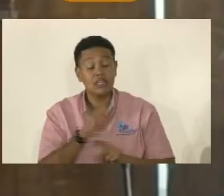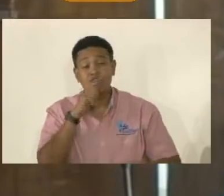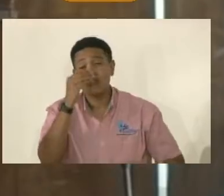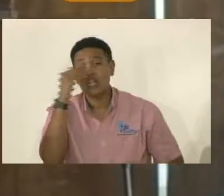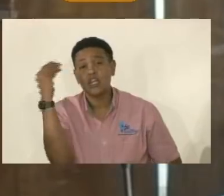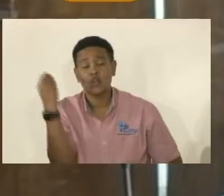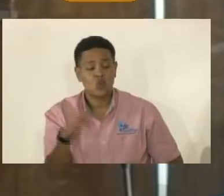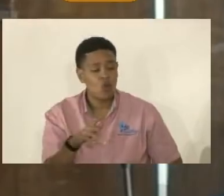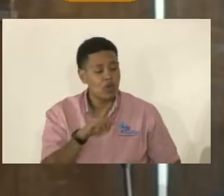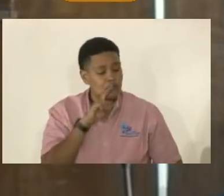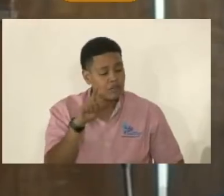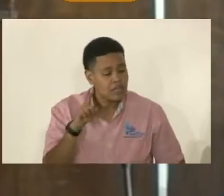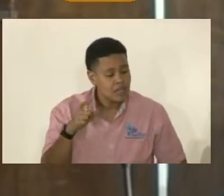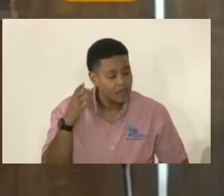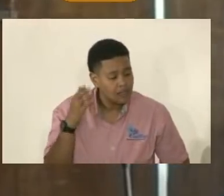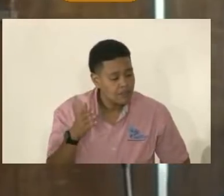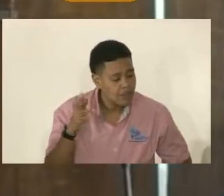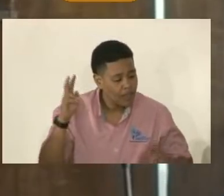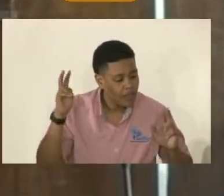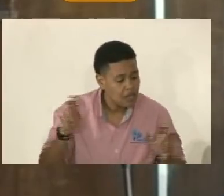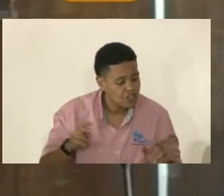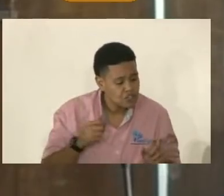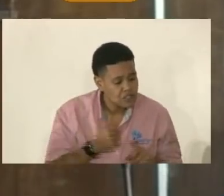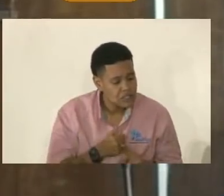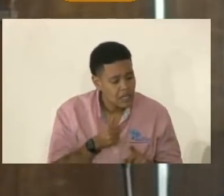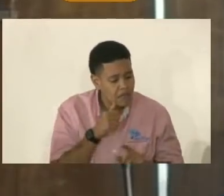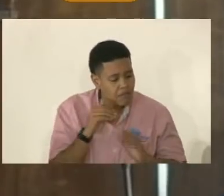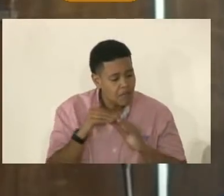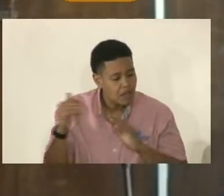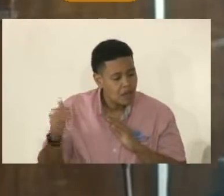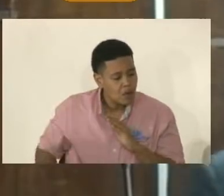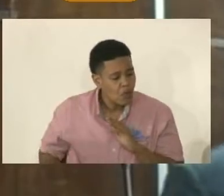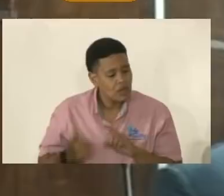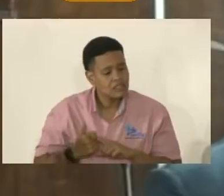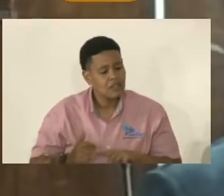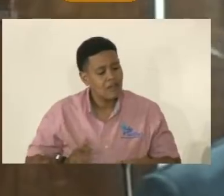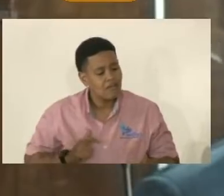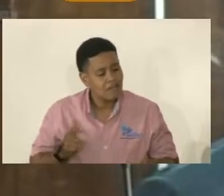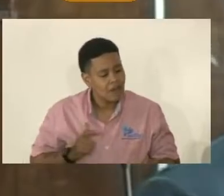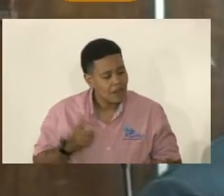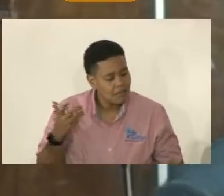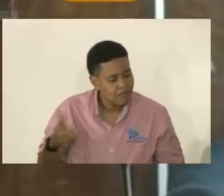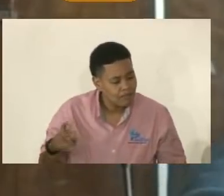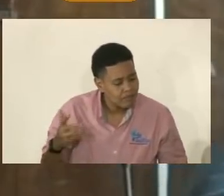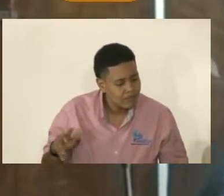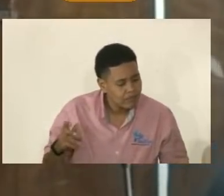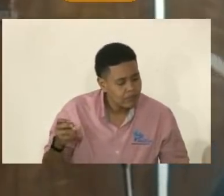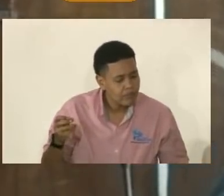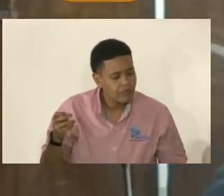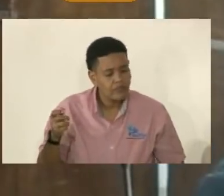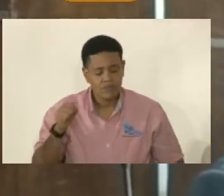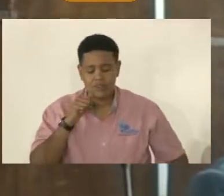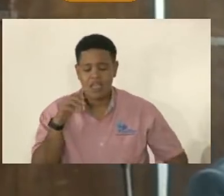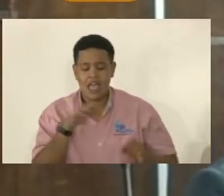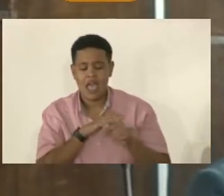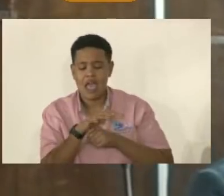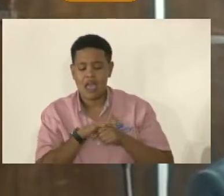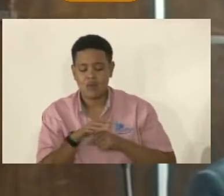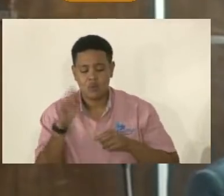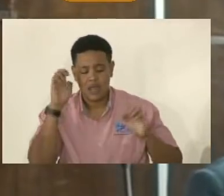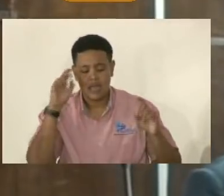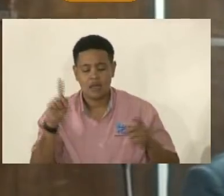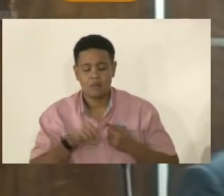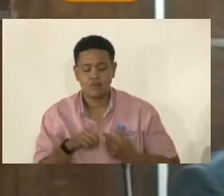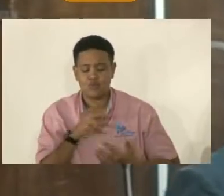ignore the underlying issues of inequality, of poor living conditions, of inadequate education and social